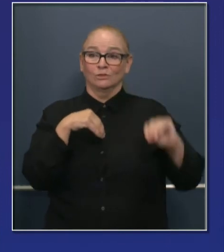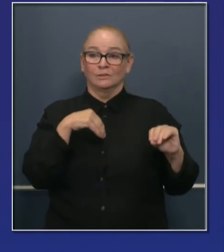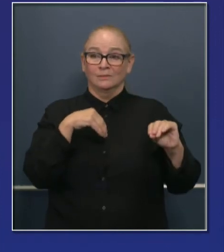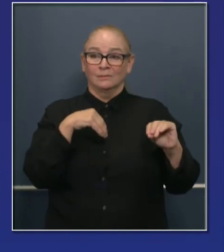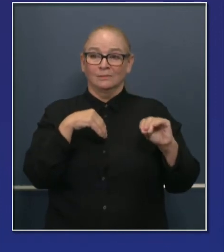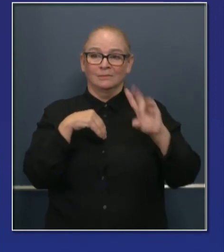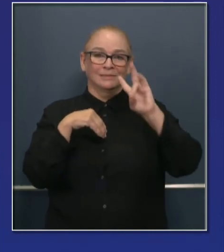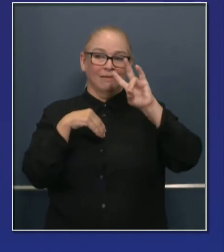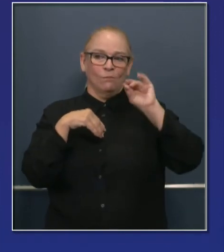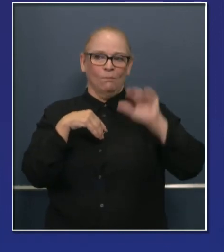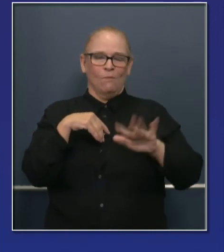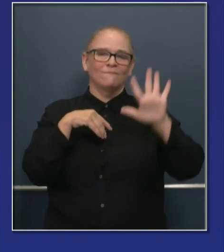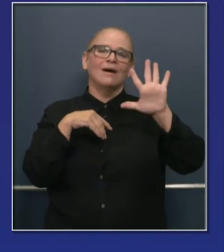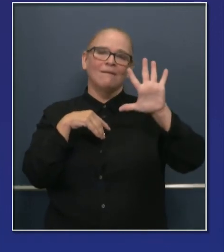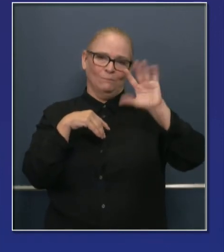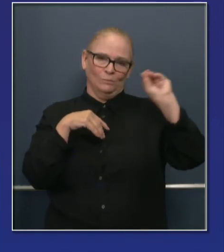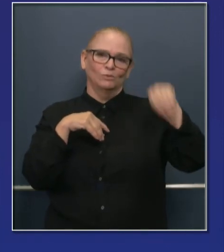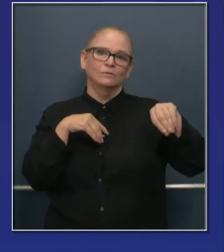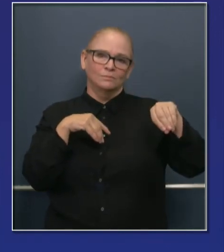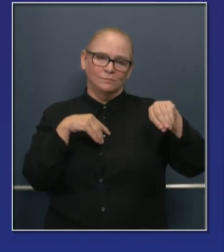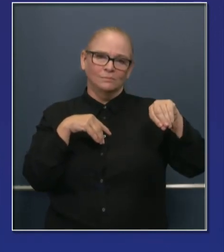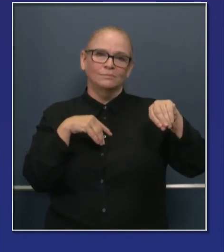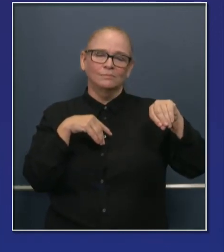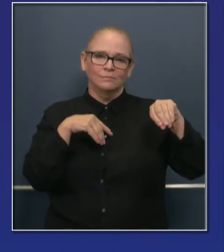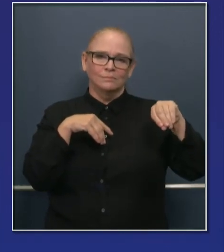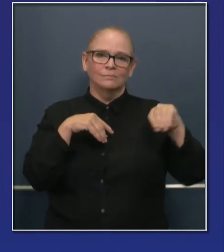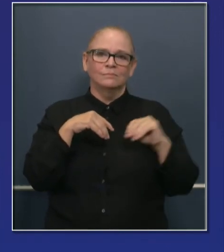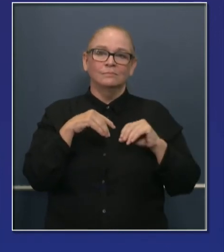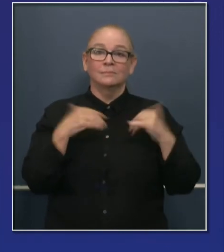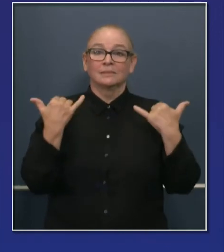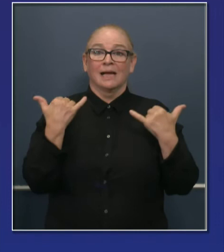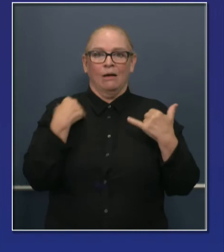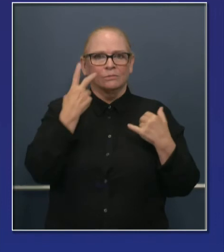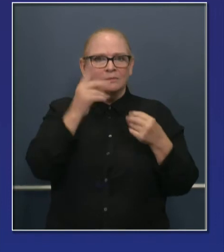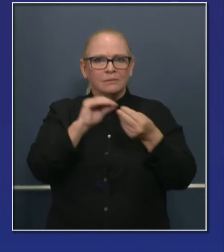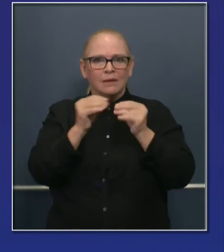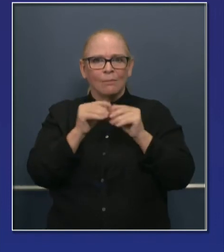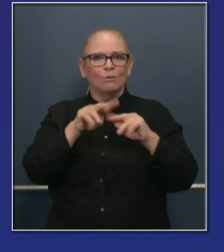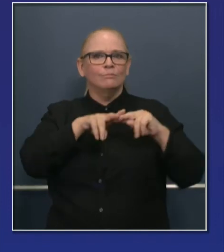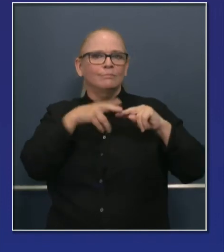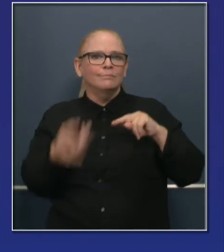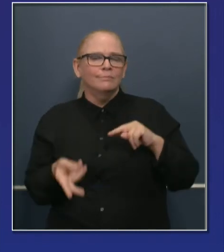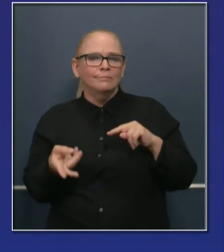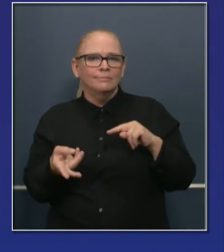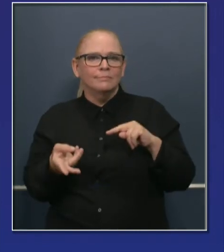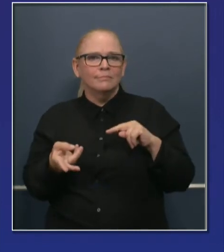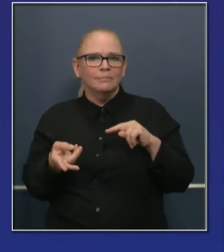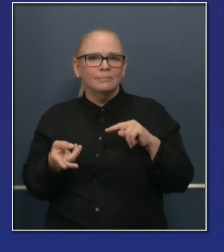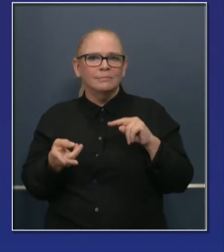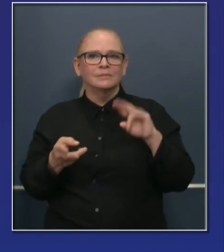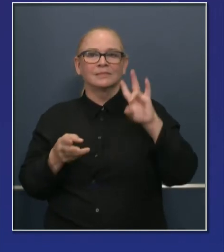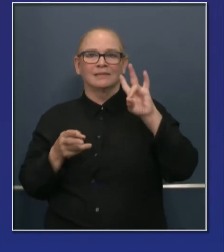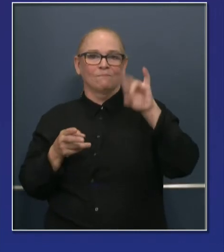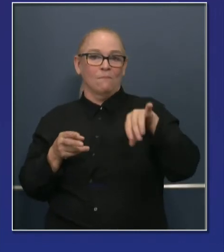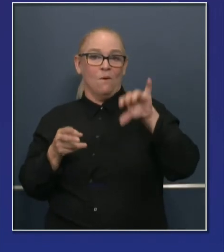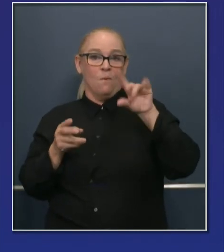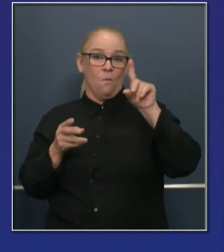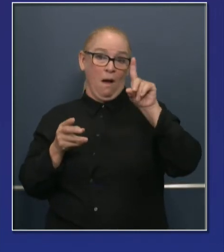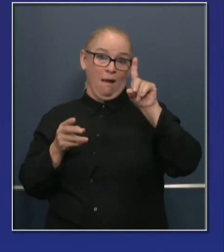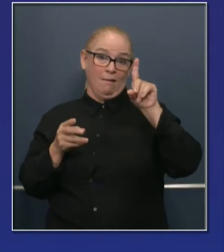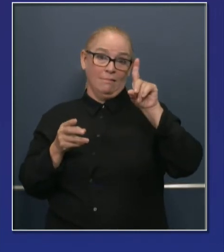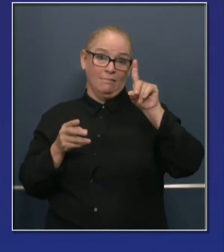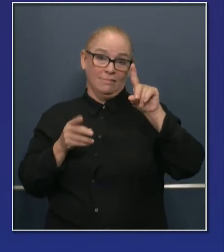its peak. The 7-day positivity rate is lower now than the 14-day. It's down to 6.1%.